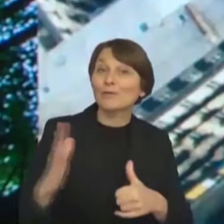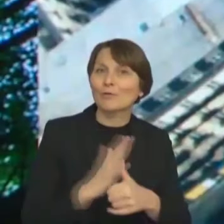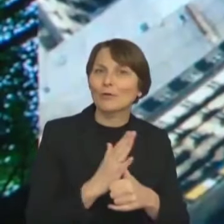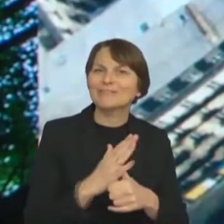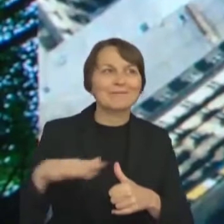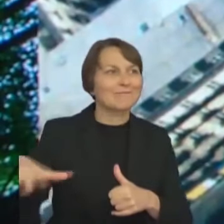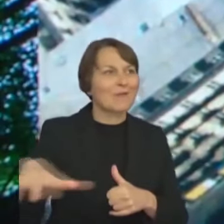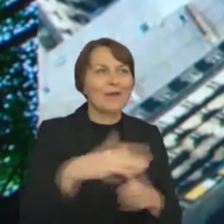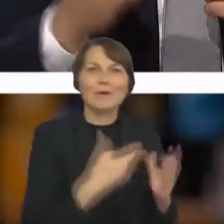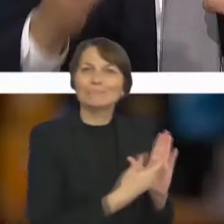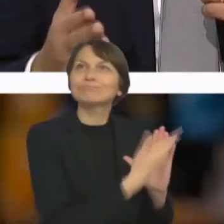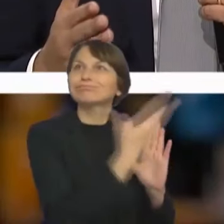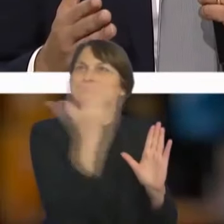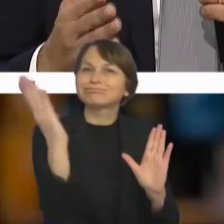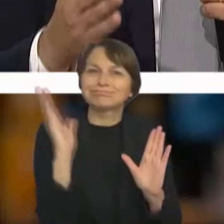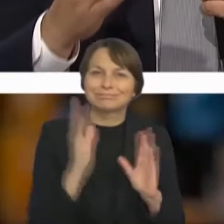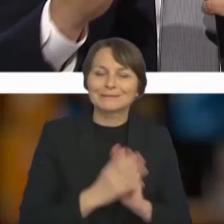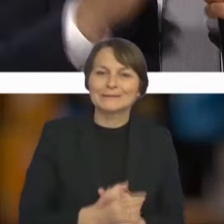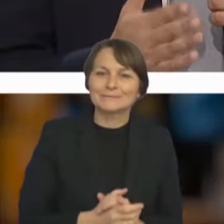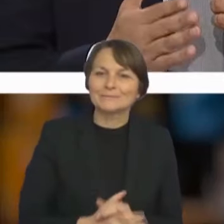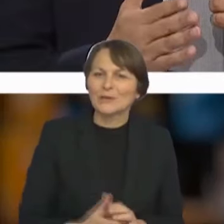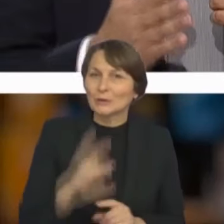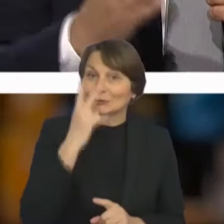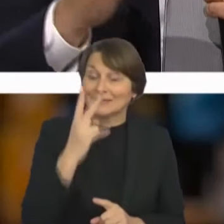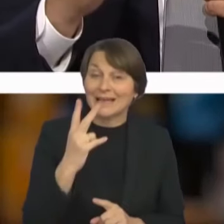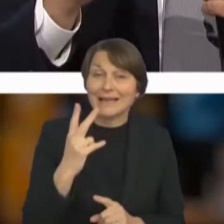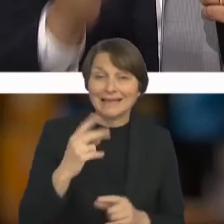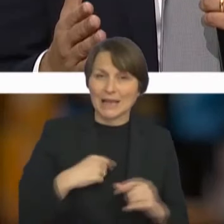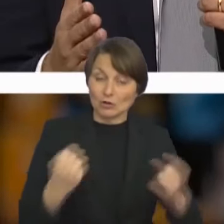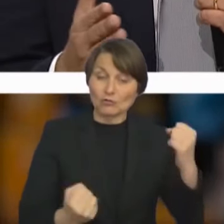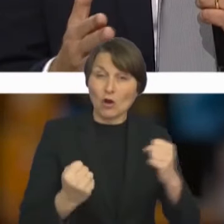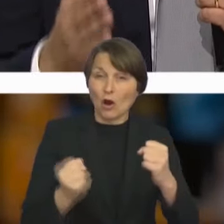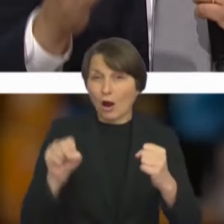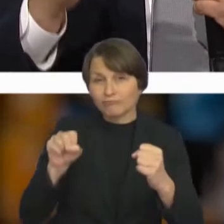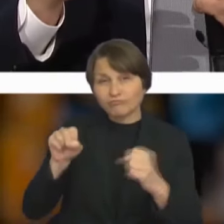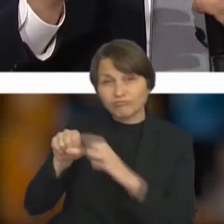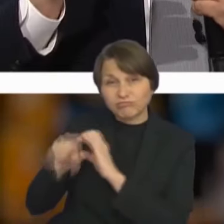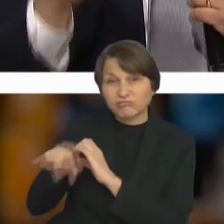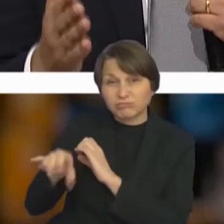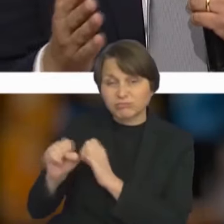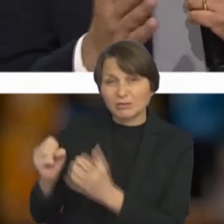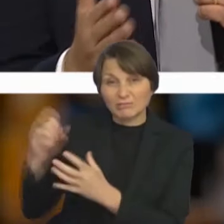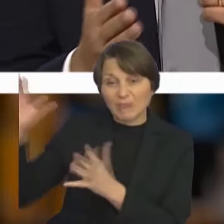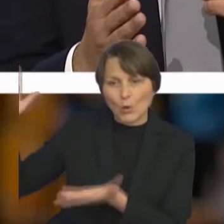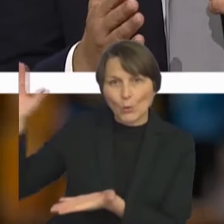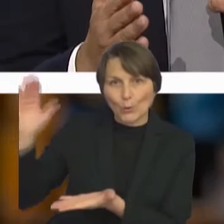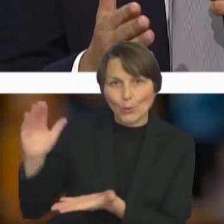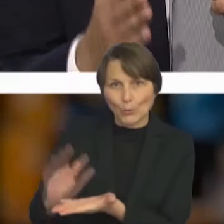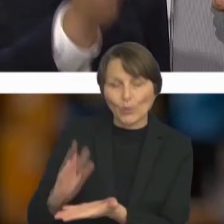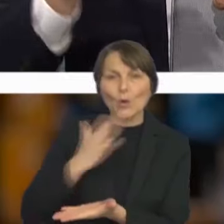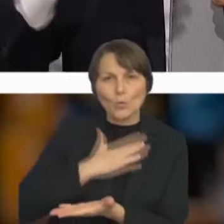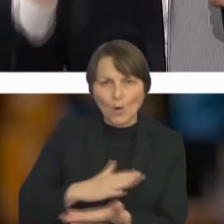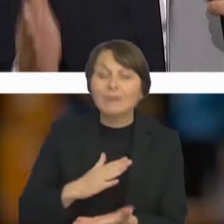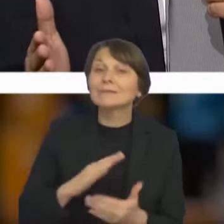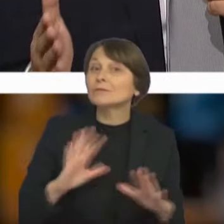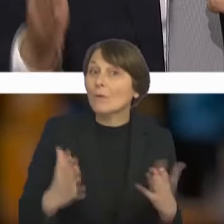cutting down on our end-to-end emissions, both for materials and components that we buy, our plants,